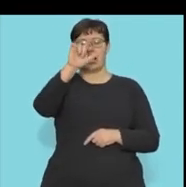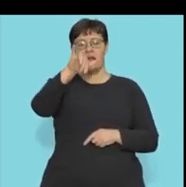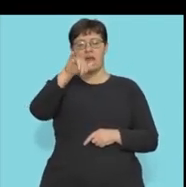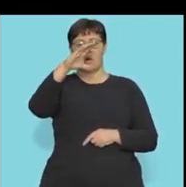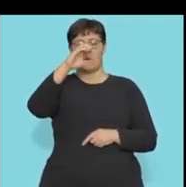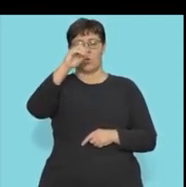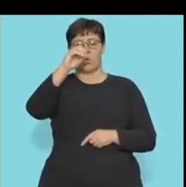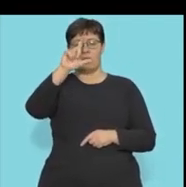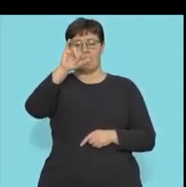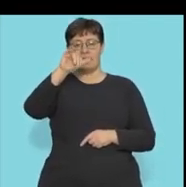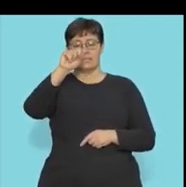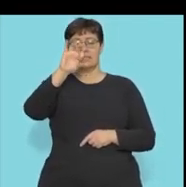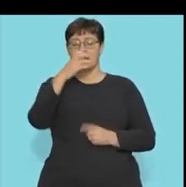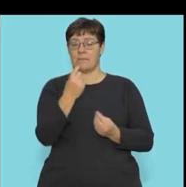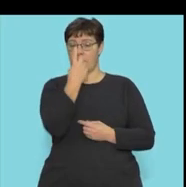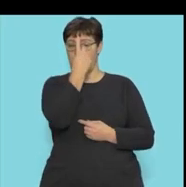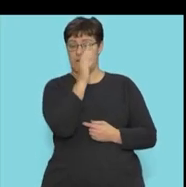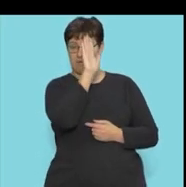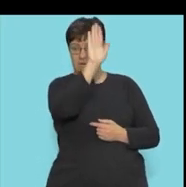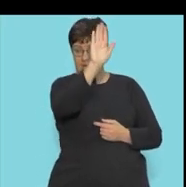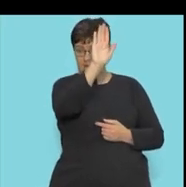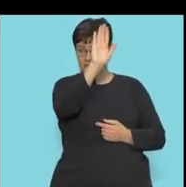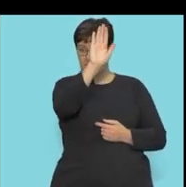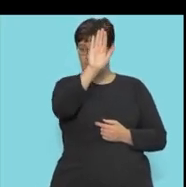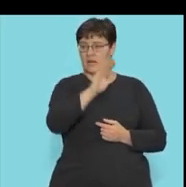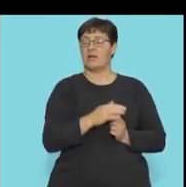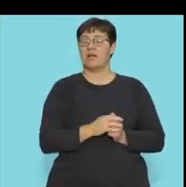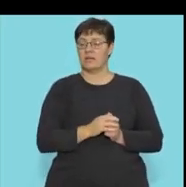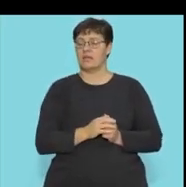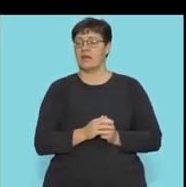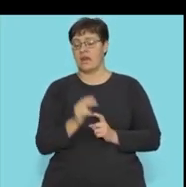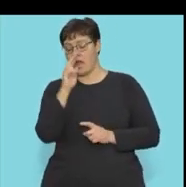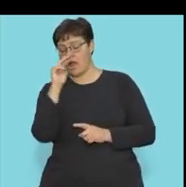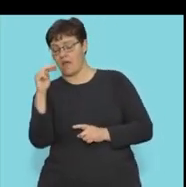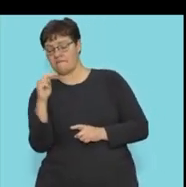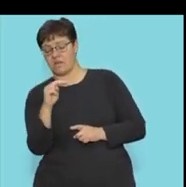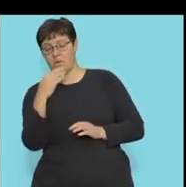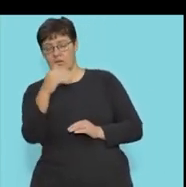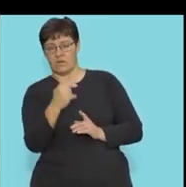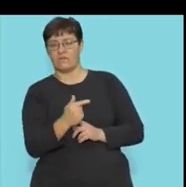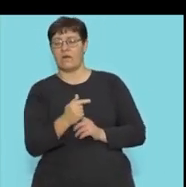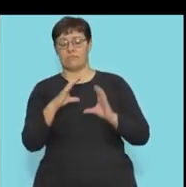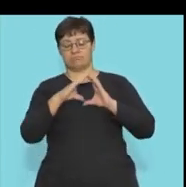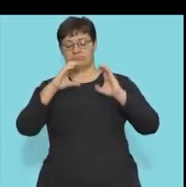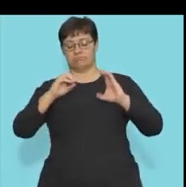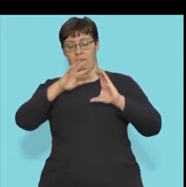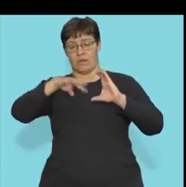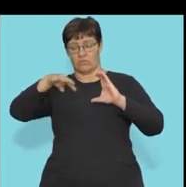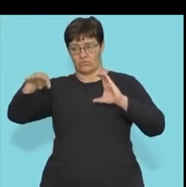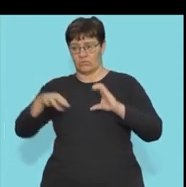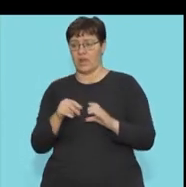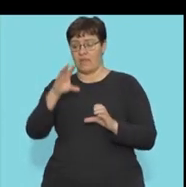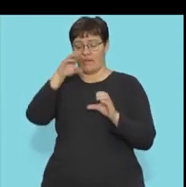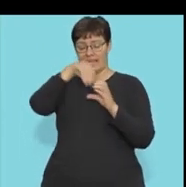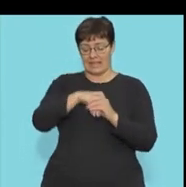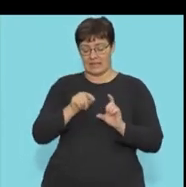glycolysis is indicated with the number 1, and here we have an outer view of the mitochondria, which